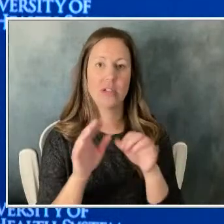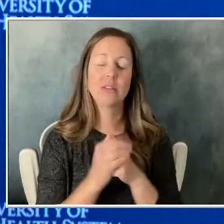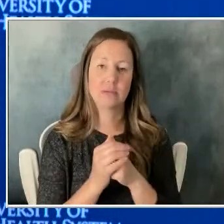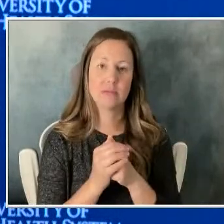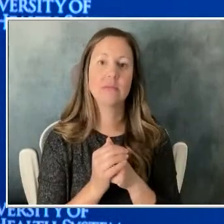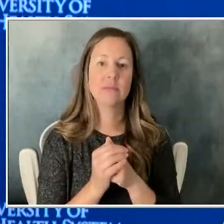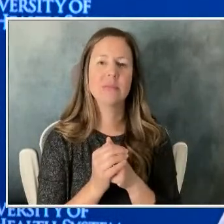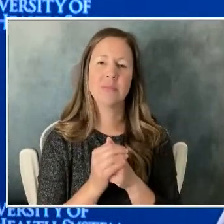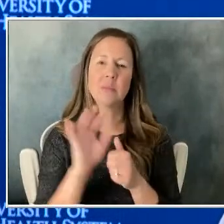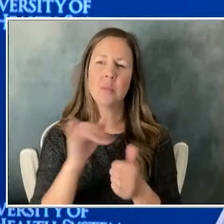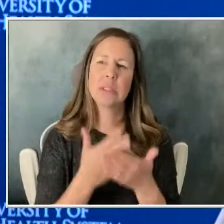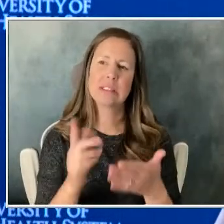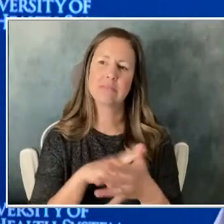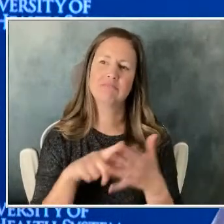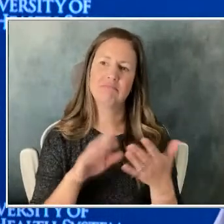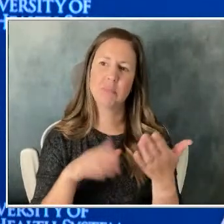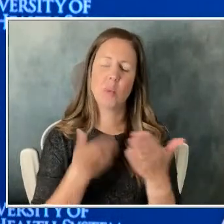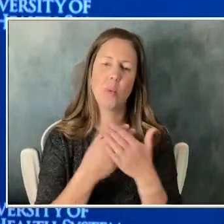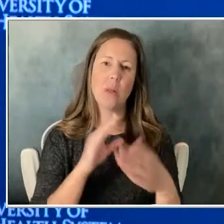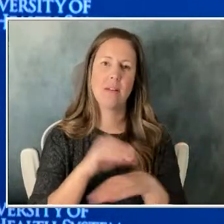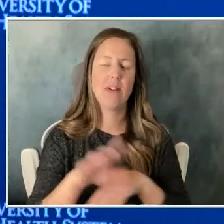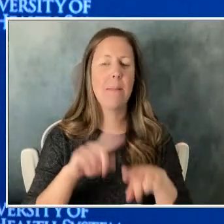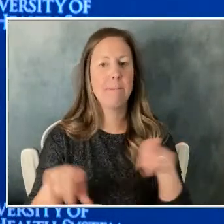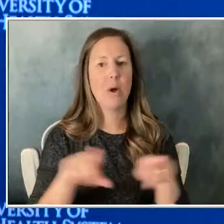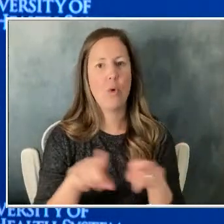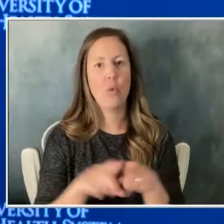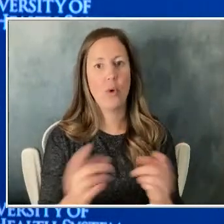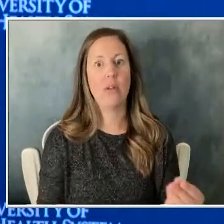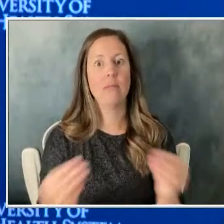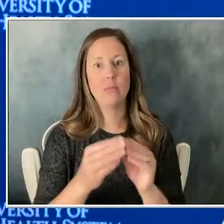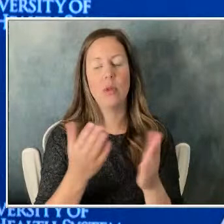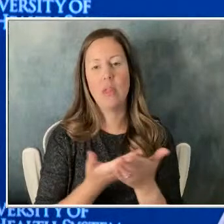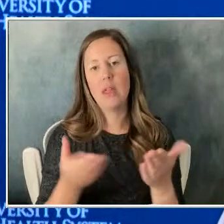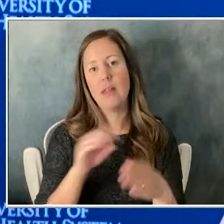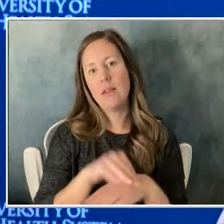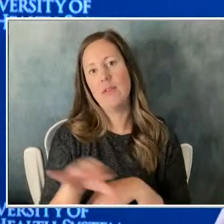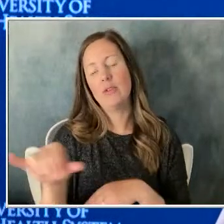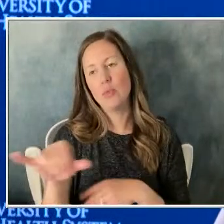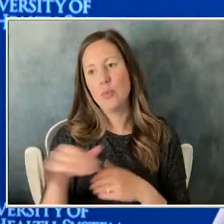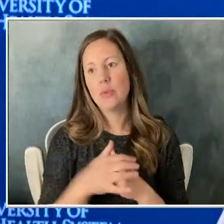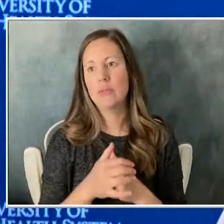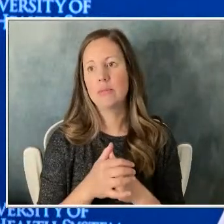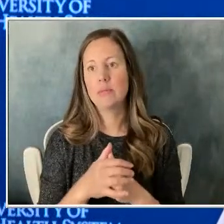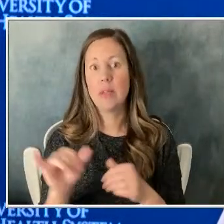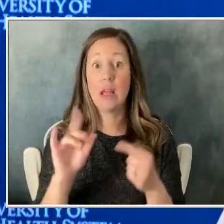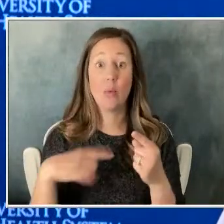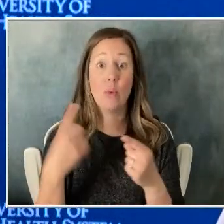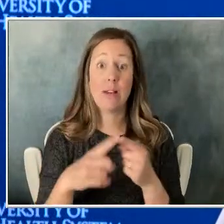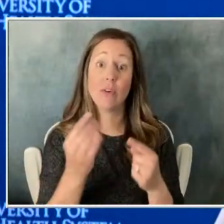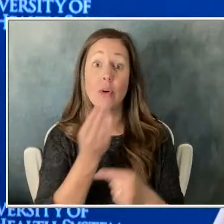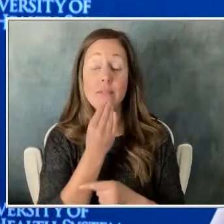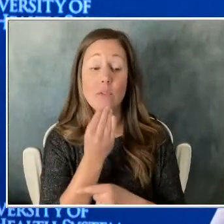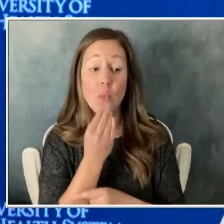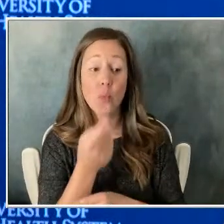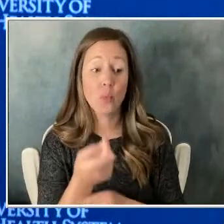are also larger multifactorial issues, such as when the food is originally prepared